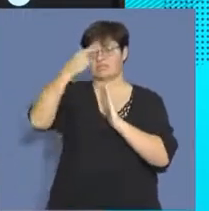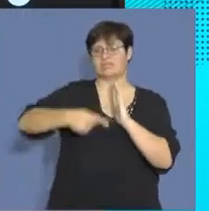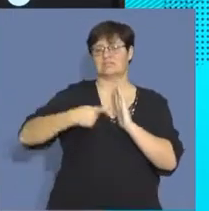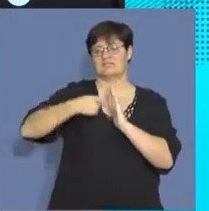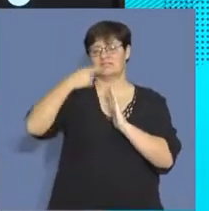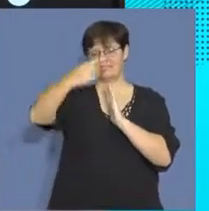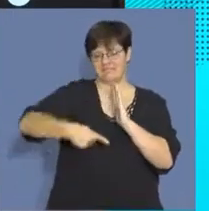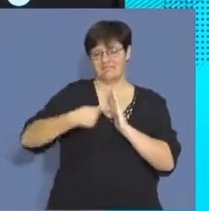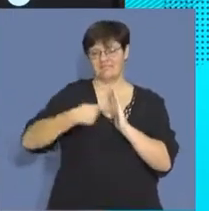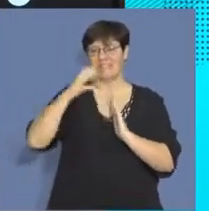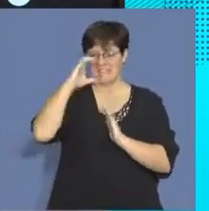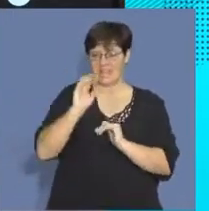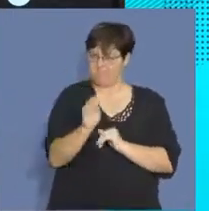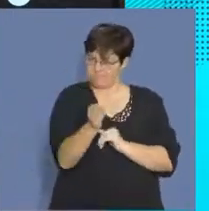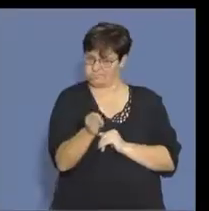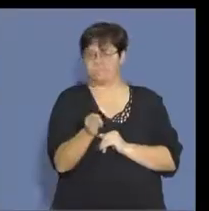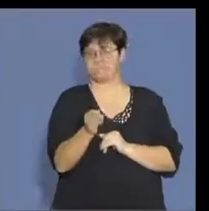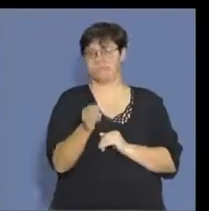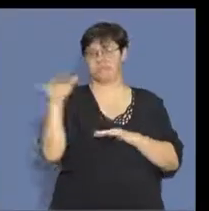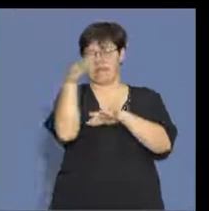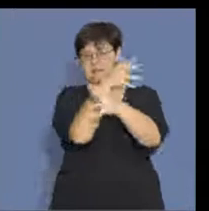recycling carbon in the atmosphere.